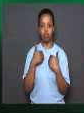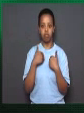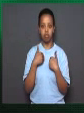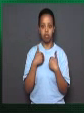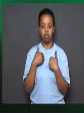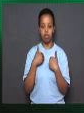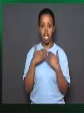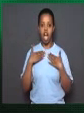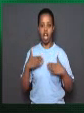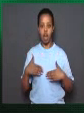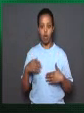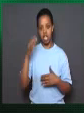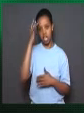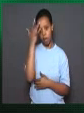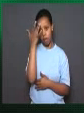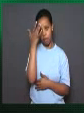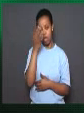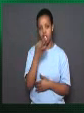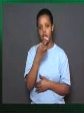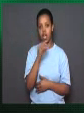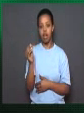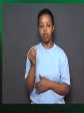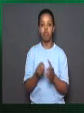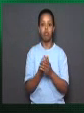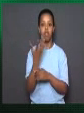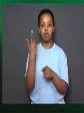physical ailments and infertility.